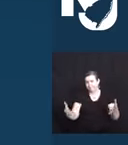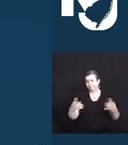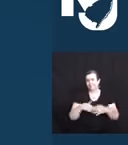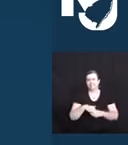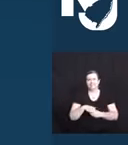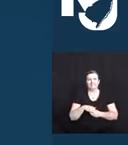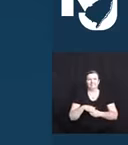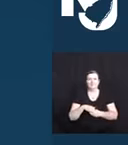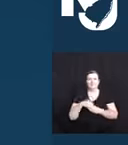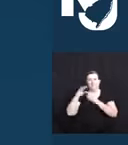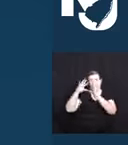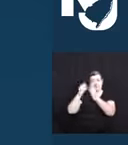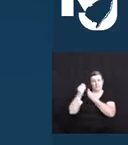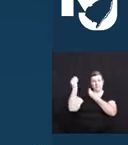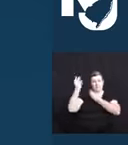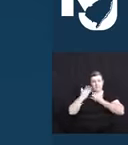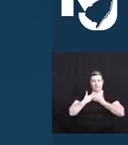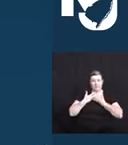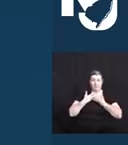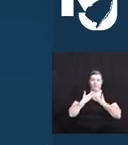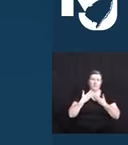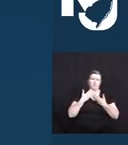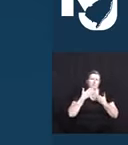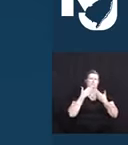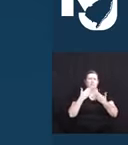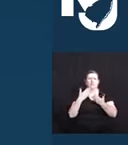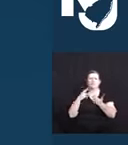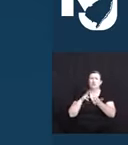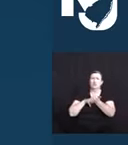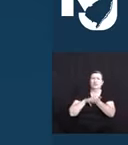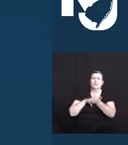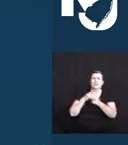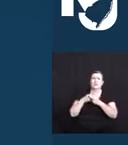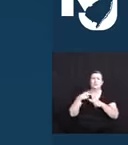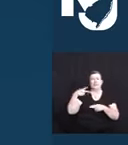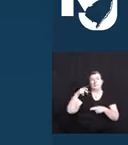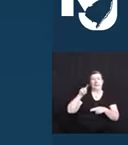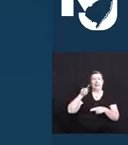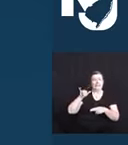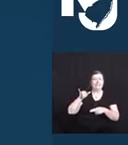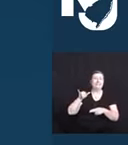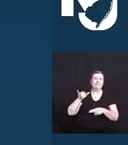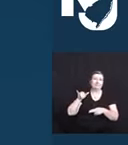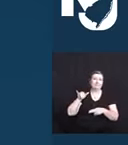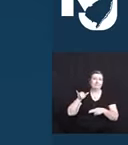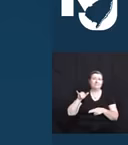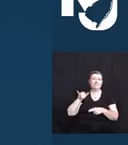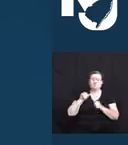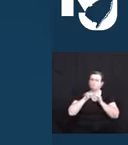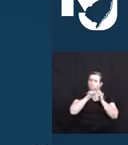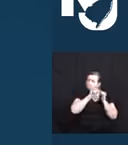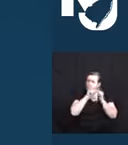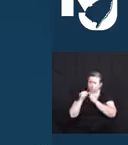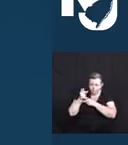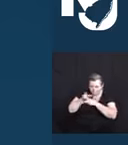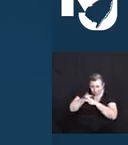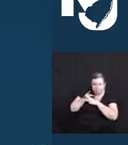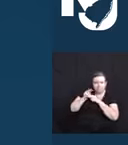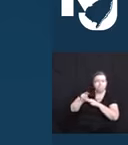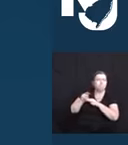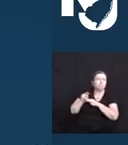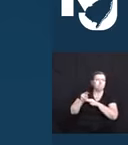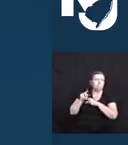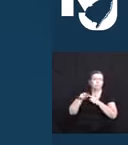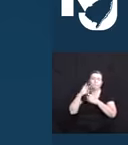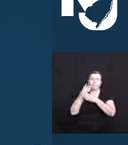a big shout-out to Nurse Patty, who was there with her right up until the very end. A life worth remembering